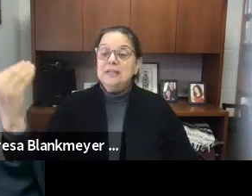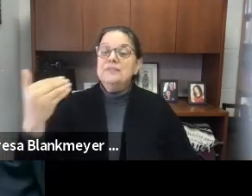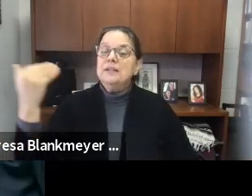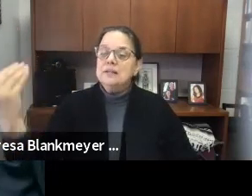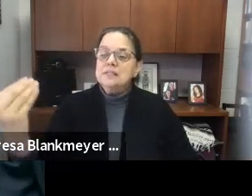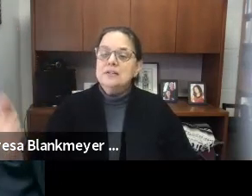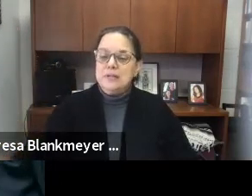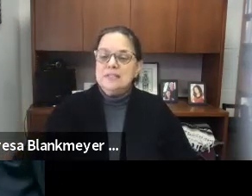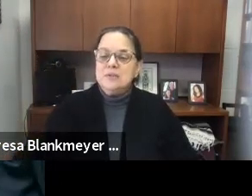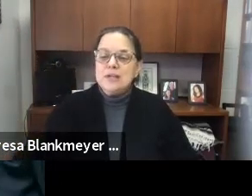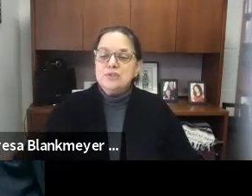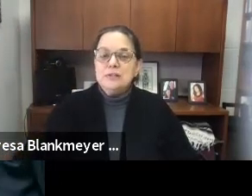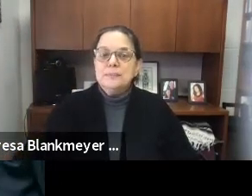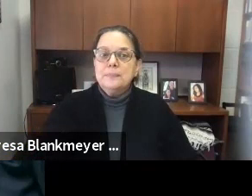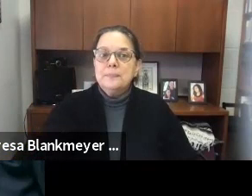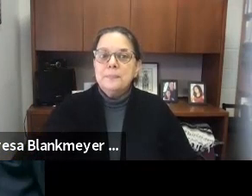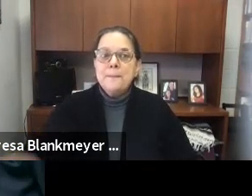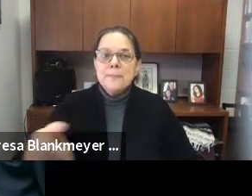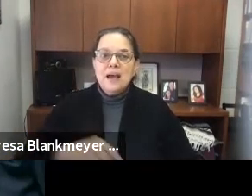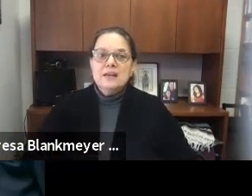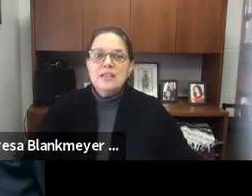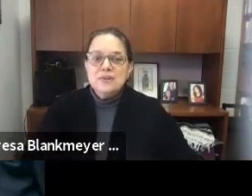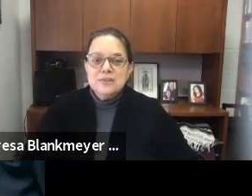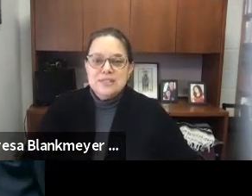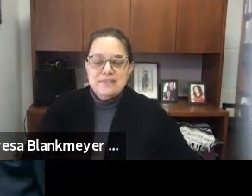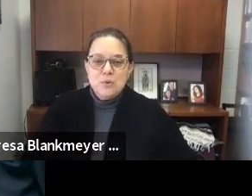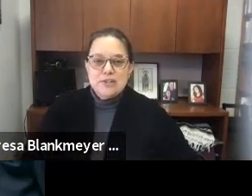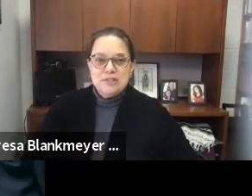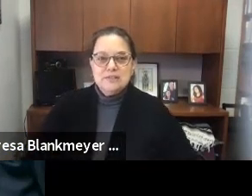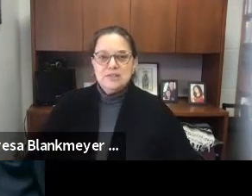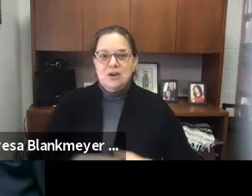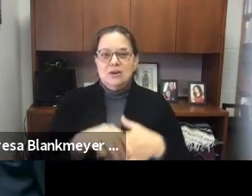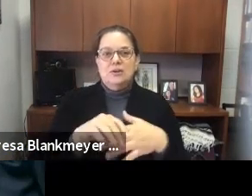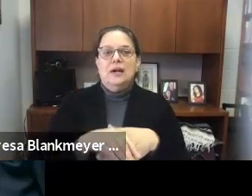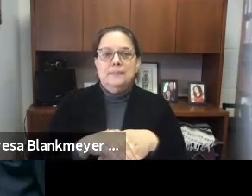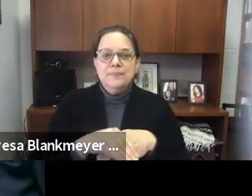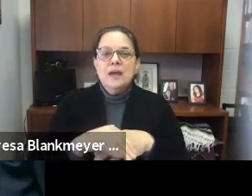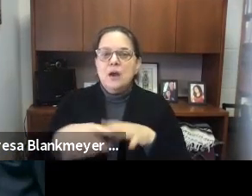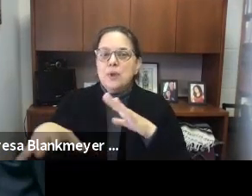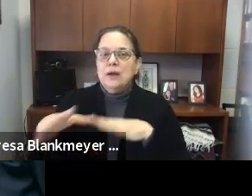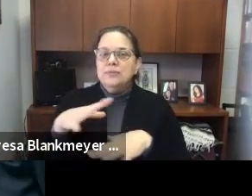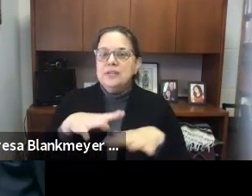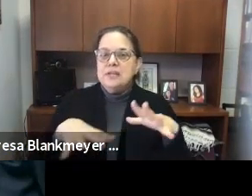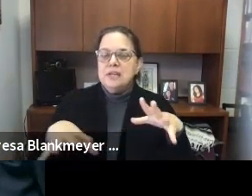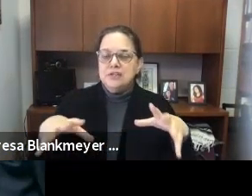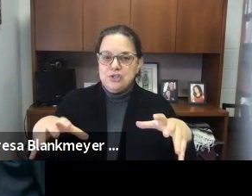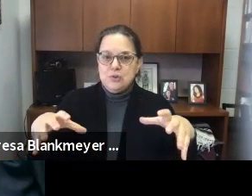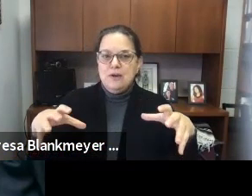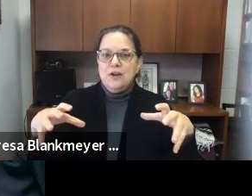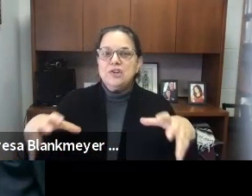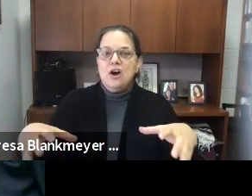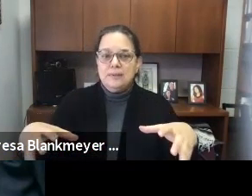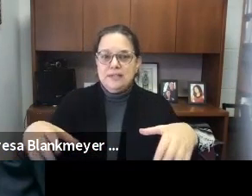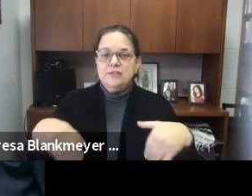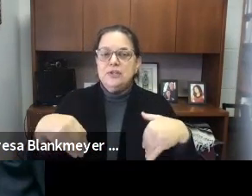challenges in even considering this question. Another set of questions are around the issue